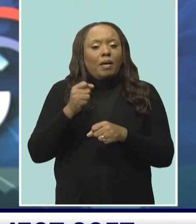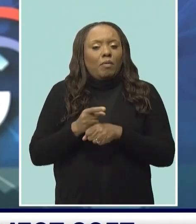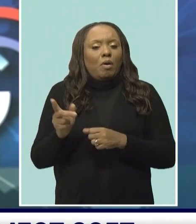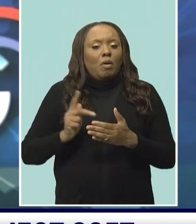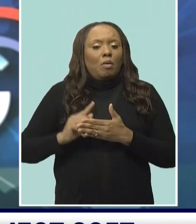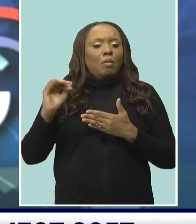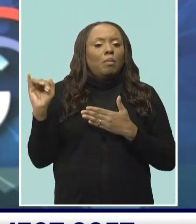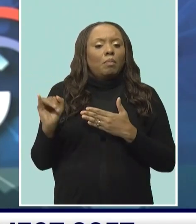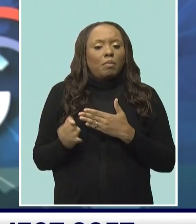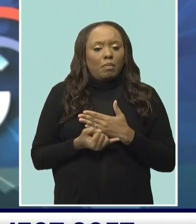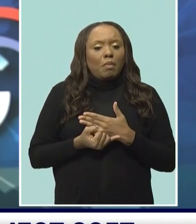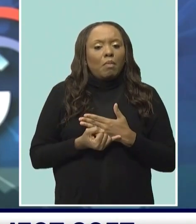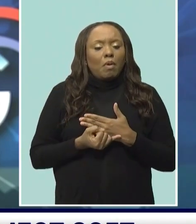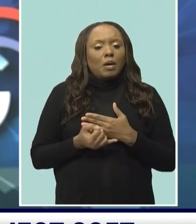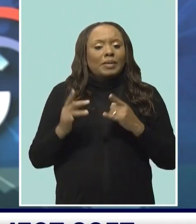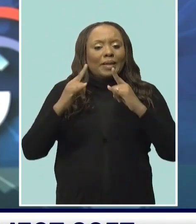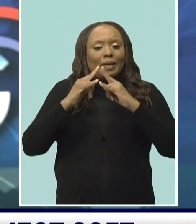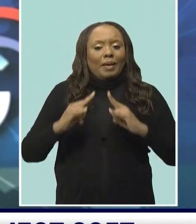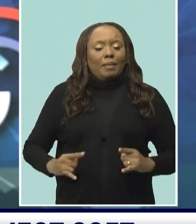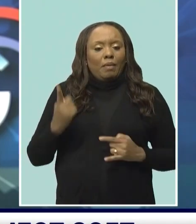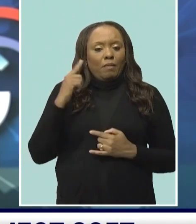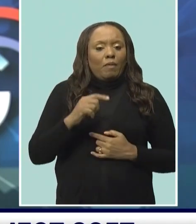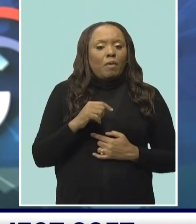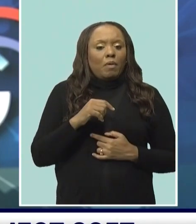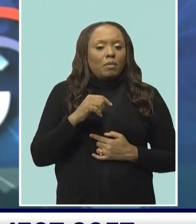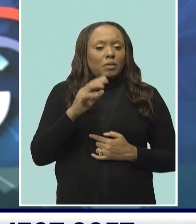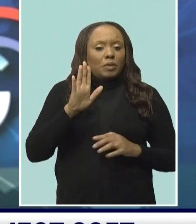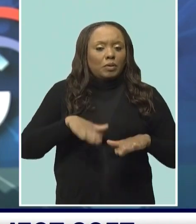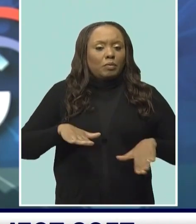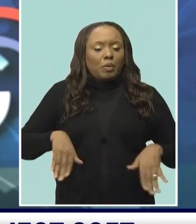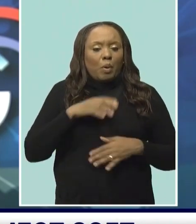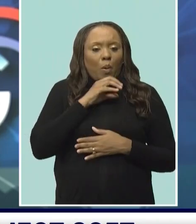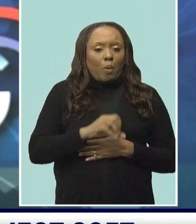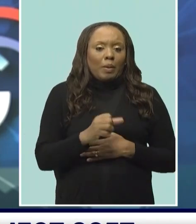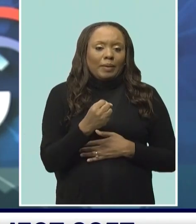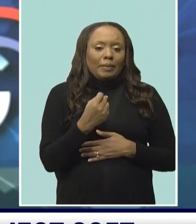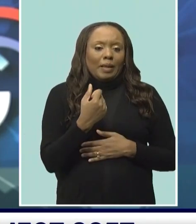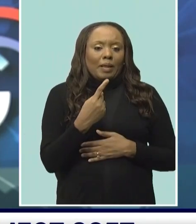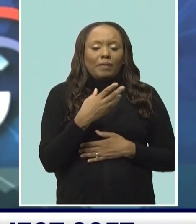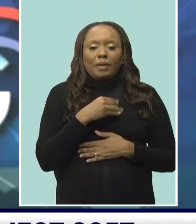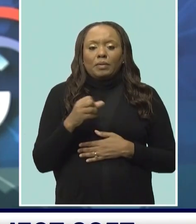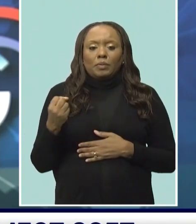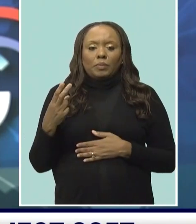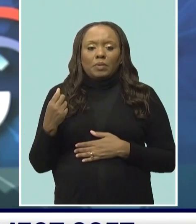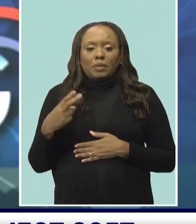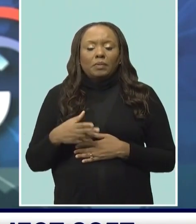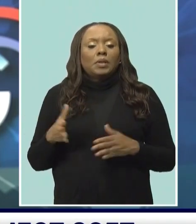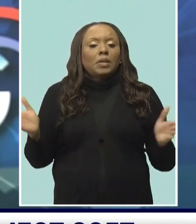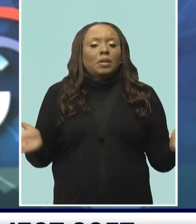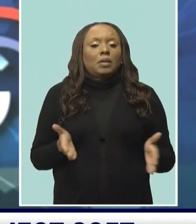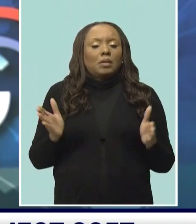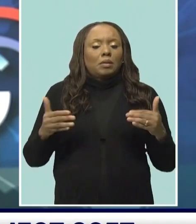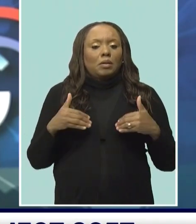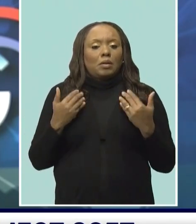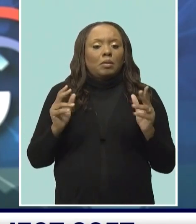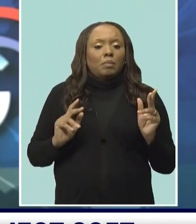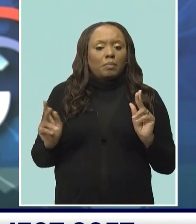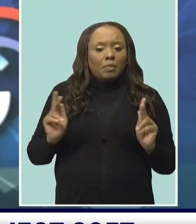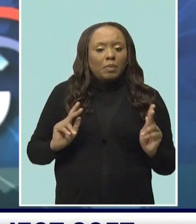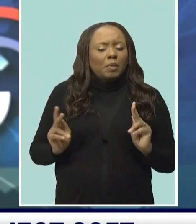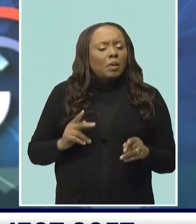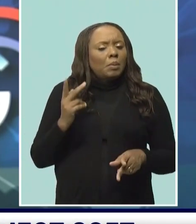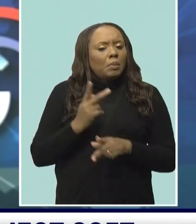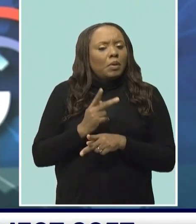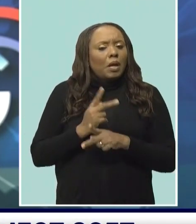Camp initiative for 11 and 12-year-olds. He has also urged the young people taking part in the initiative to be wary of the choices